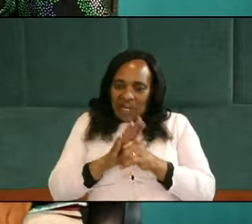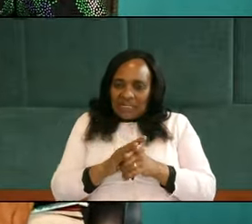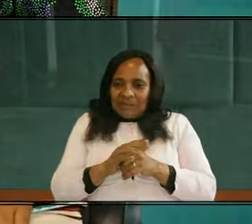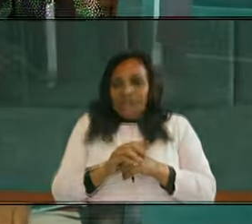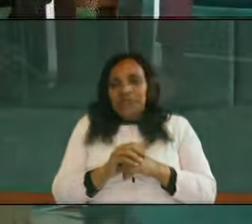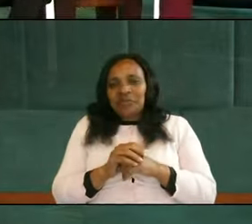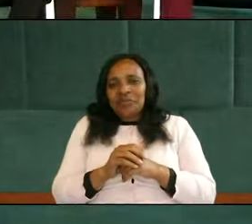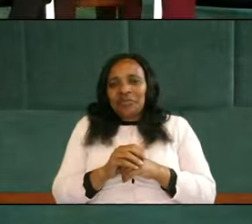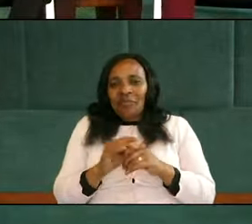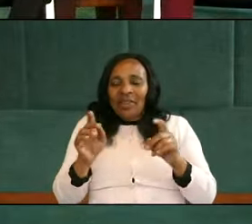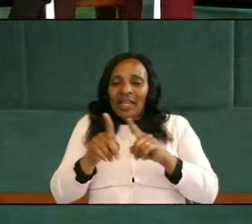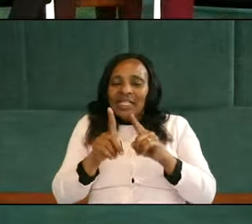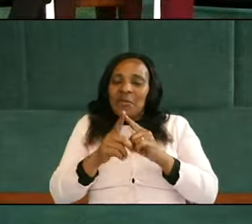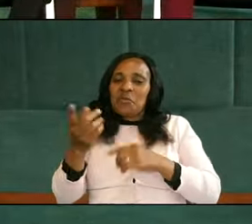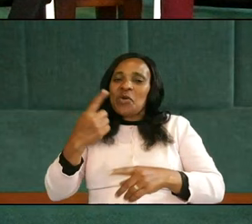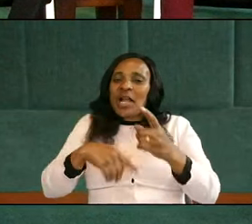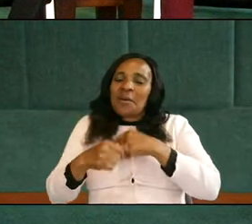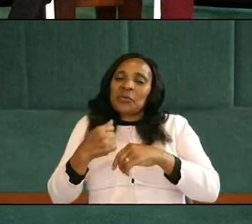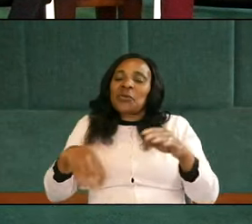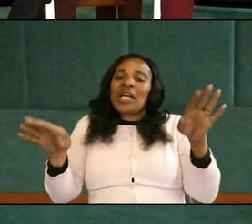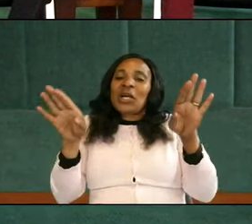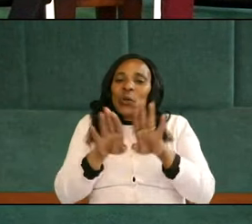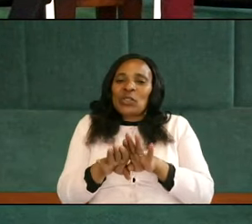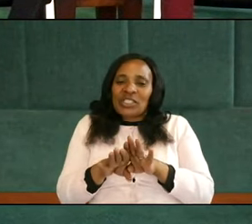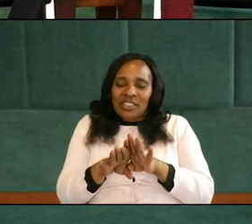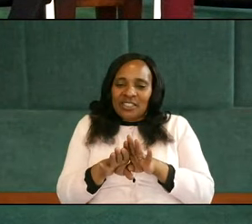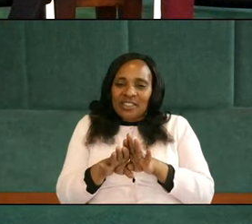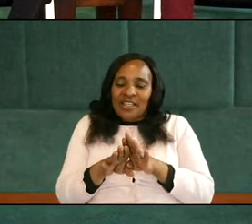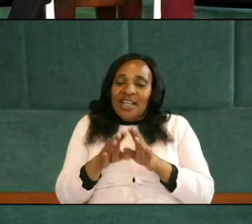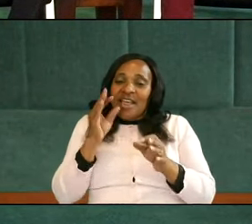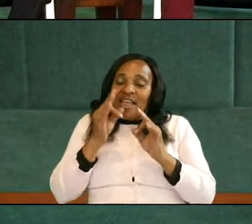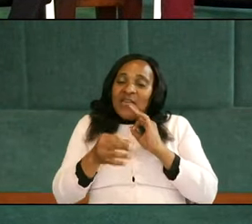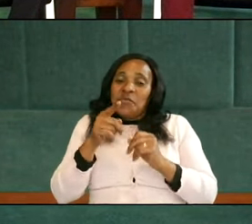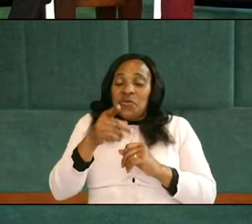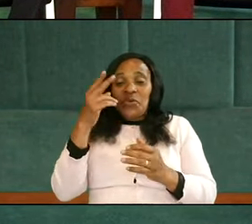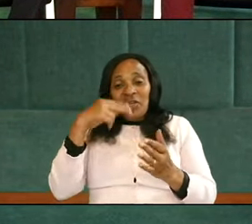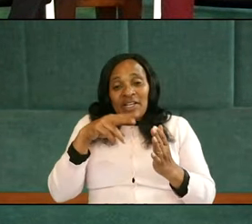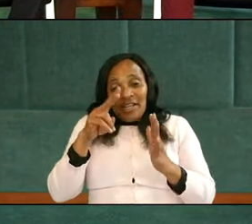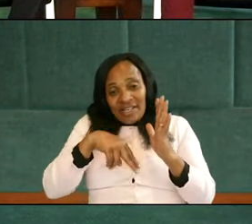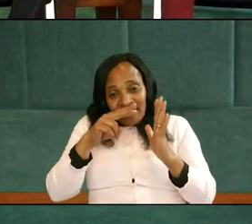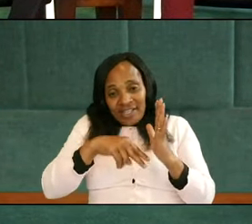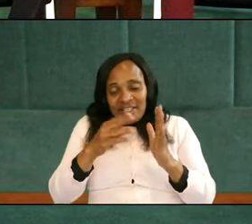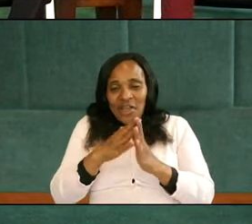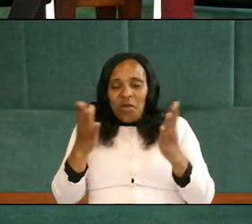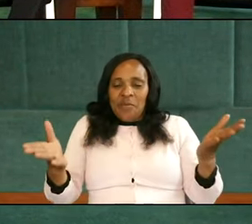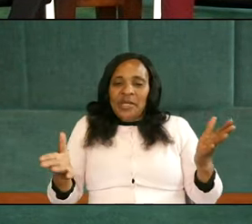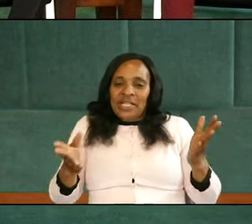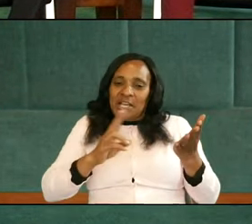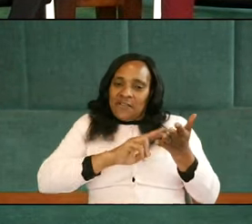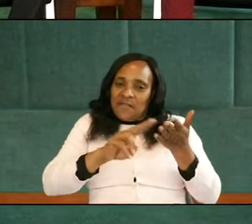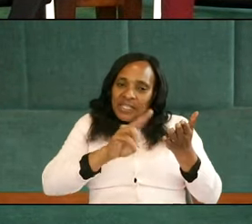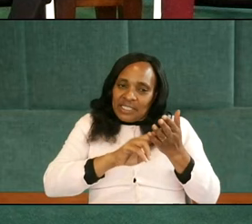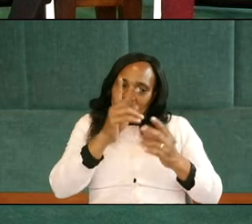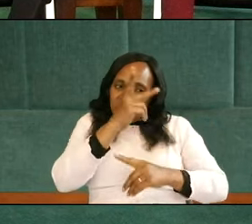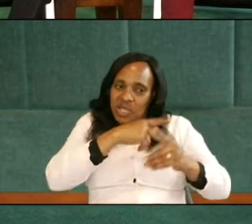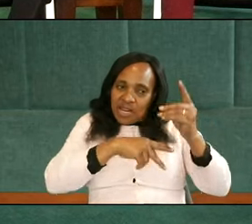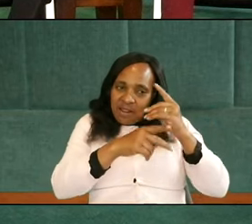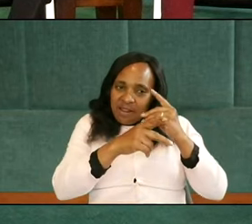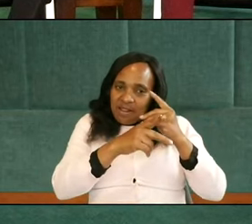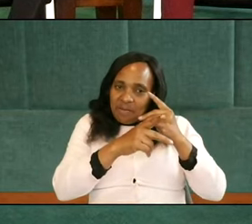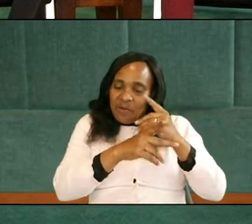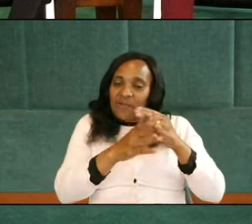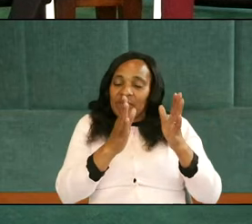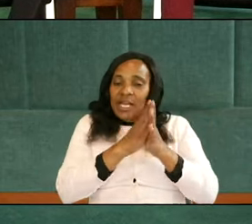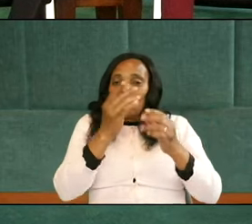insight. And even as we come to a close, if you read the opening statement of Patriarchs and Prophets in this